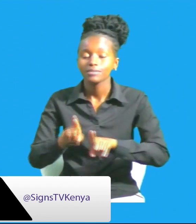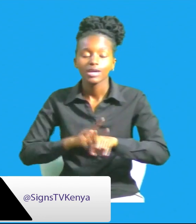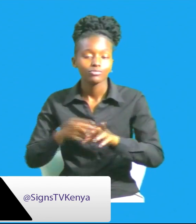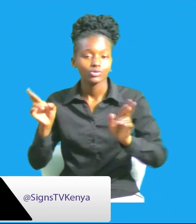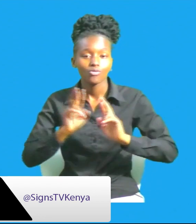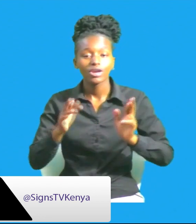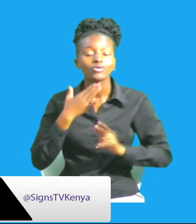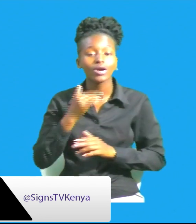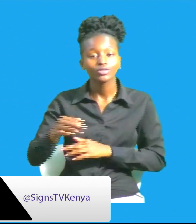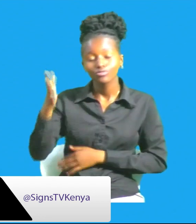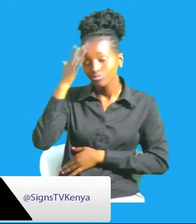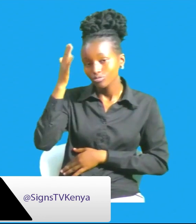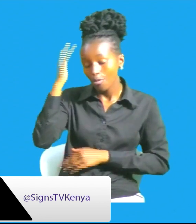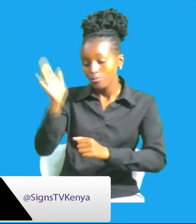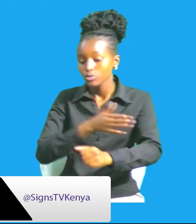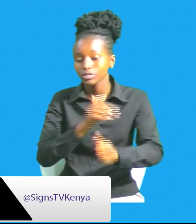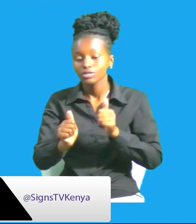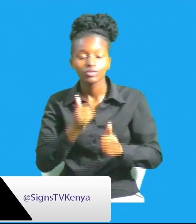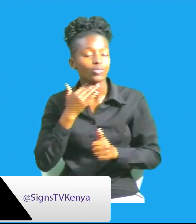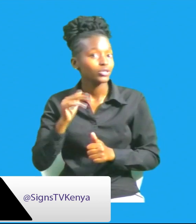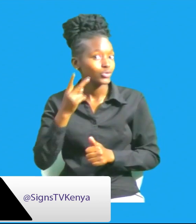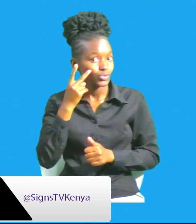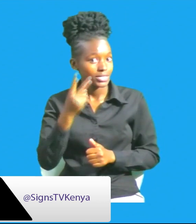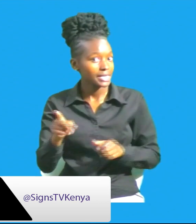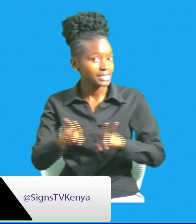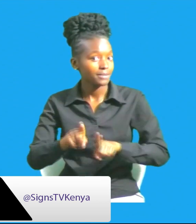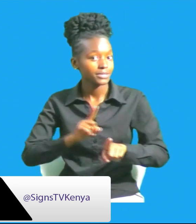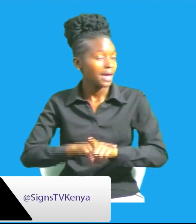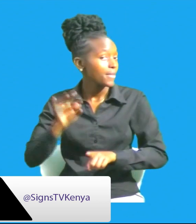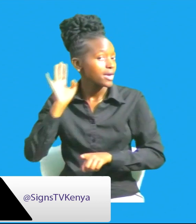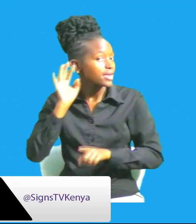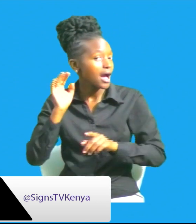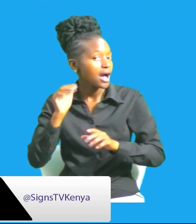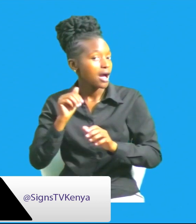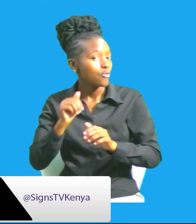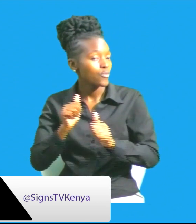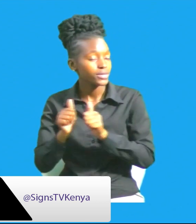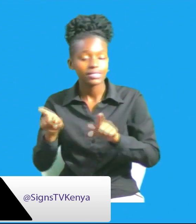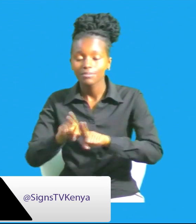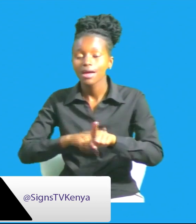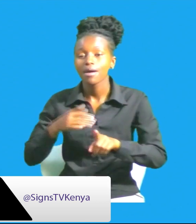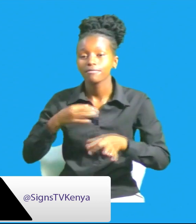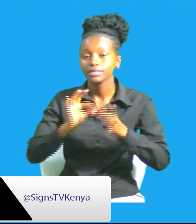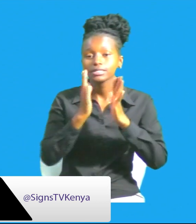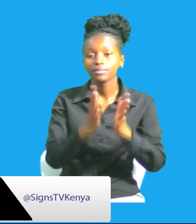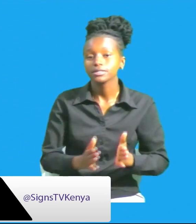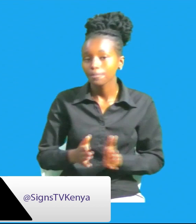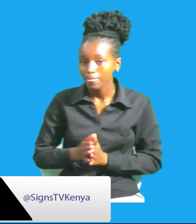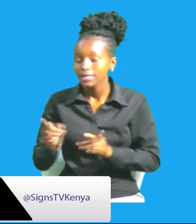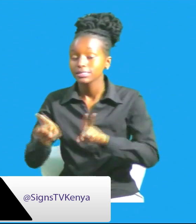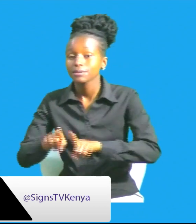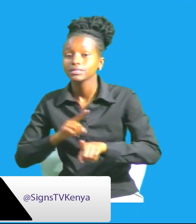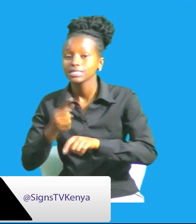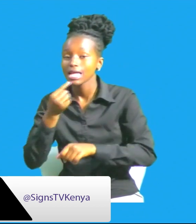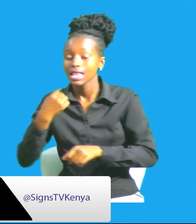to know which song you want to see being done in sign language interpretation, na pia ni msanii mgani unaweza